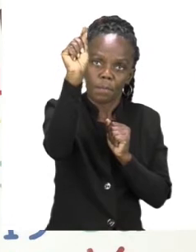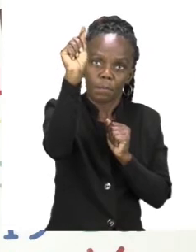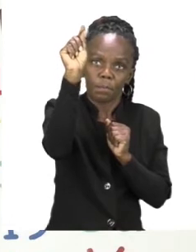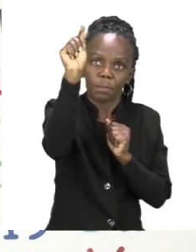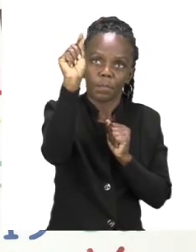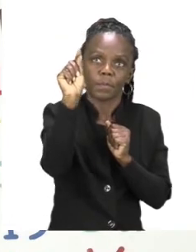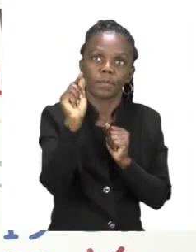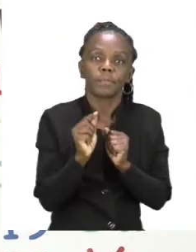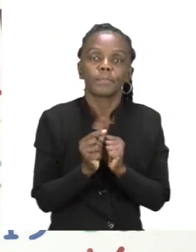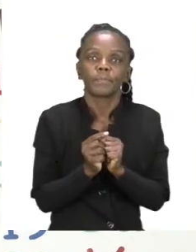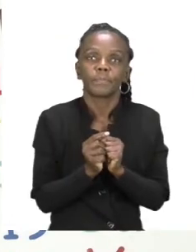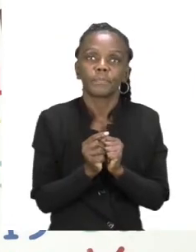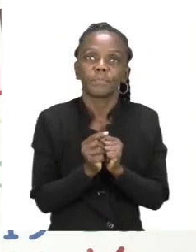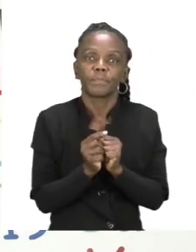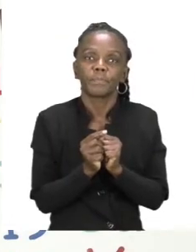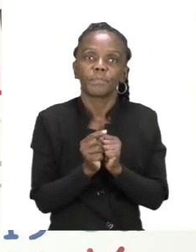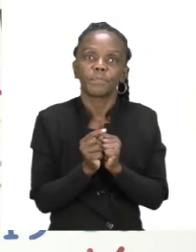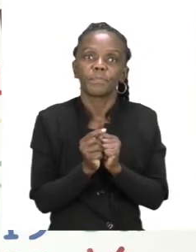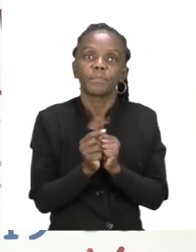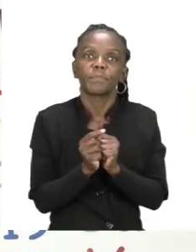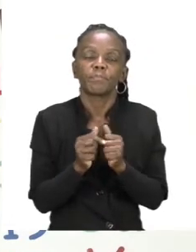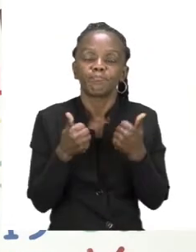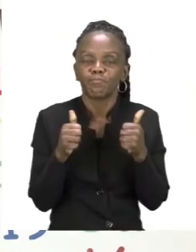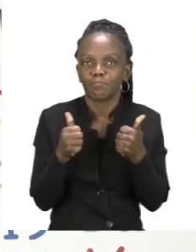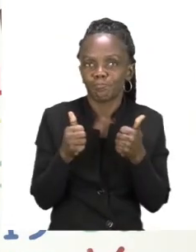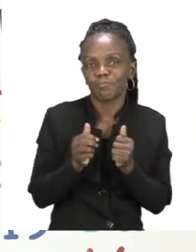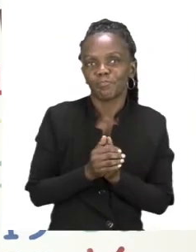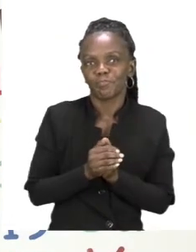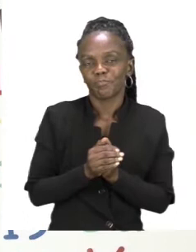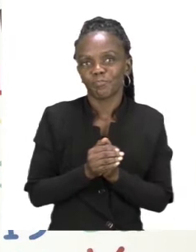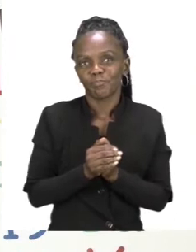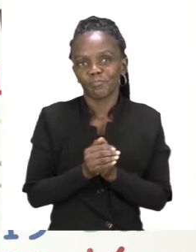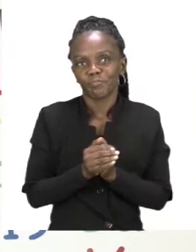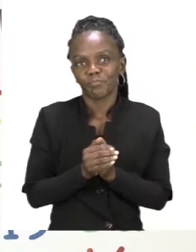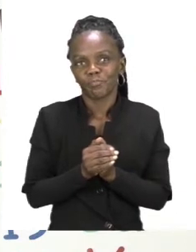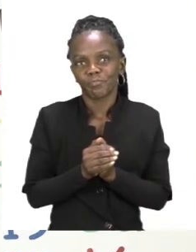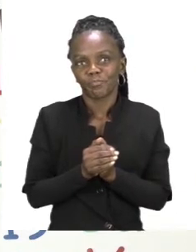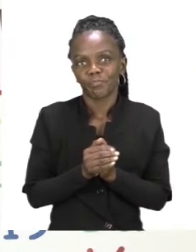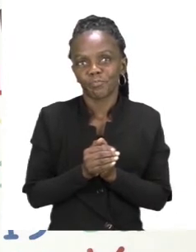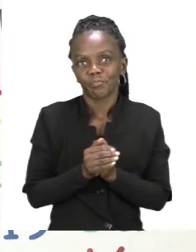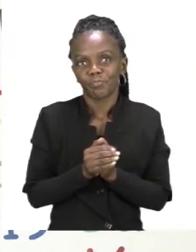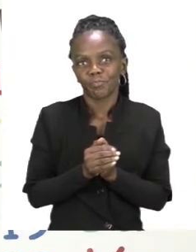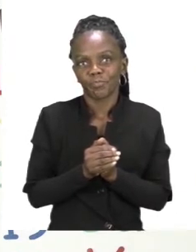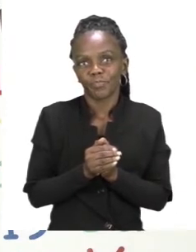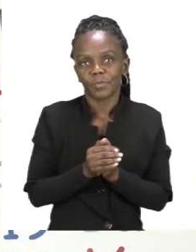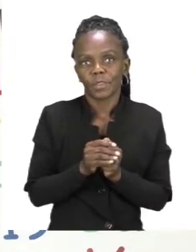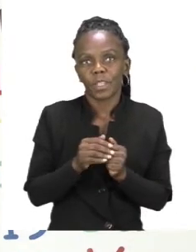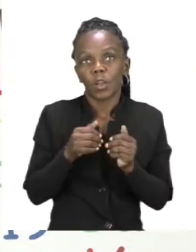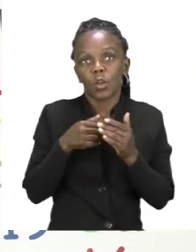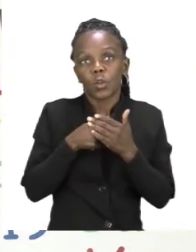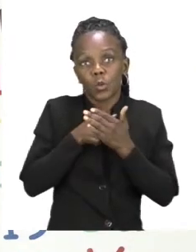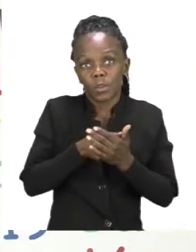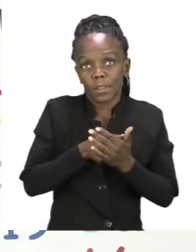go up. Very good. Now I want you to try the dotted one. Are you